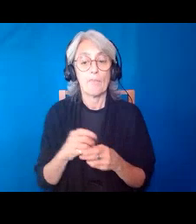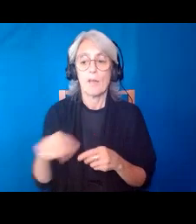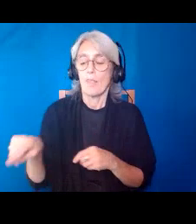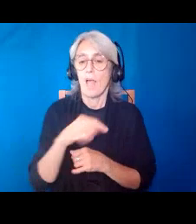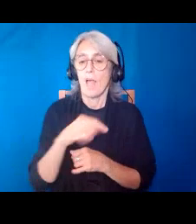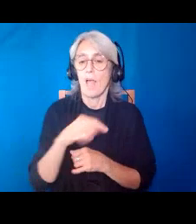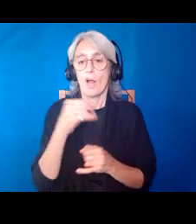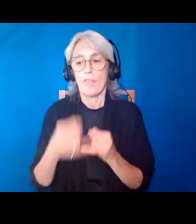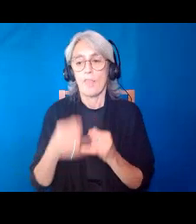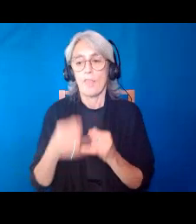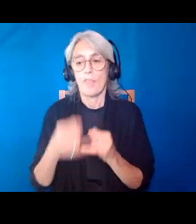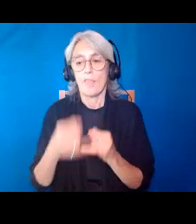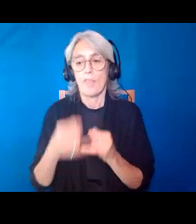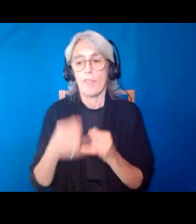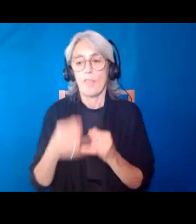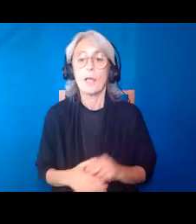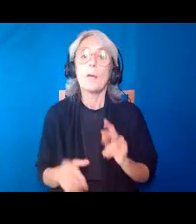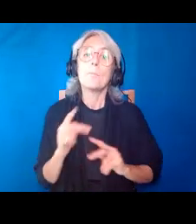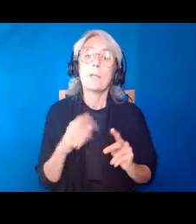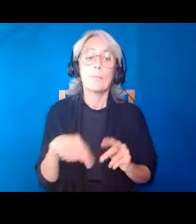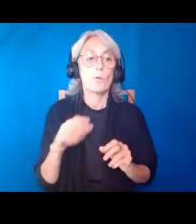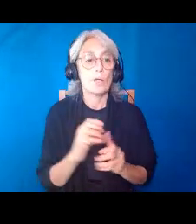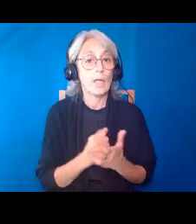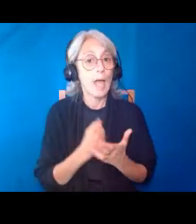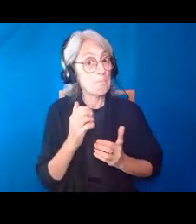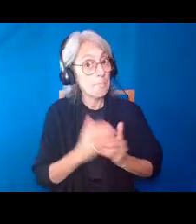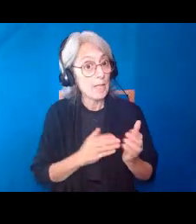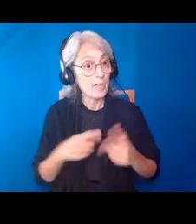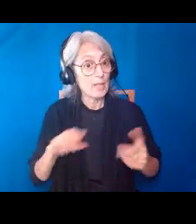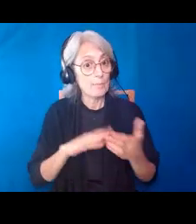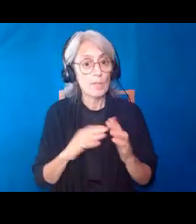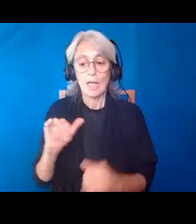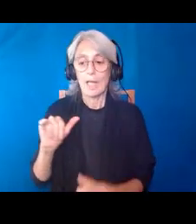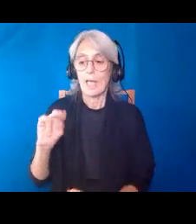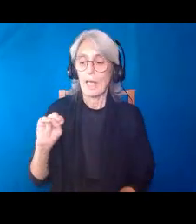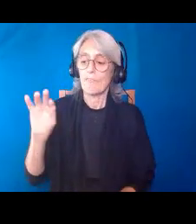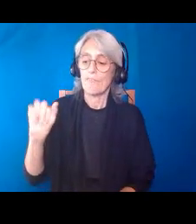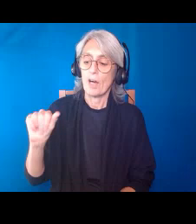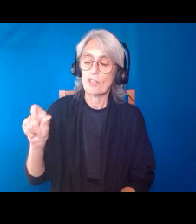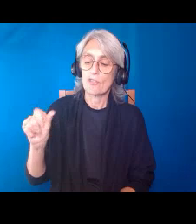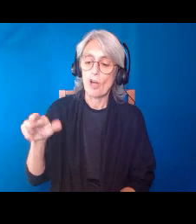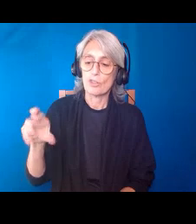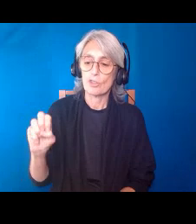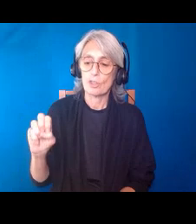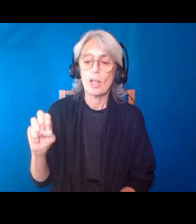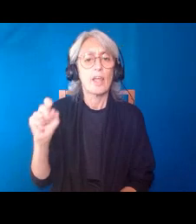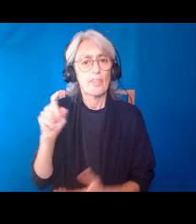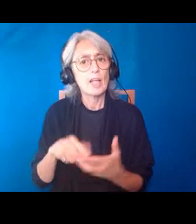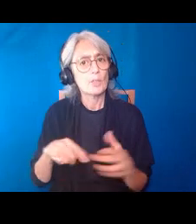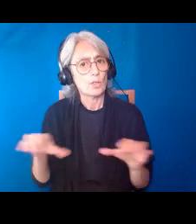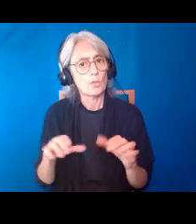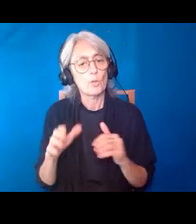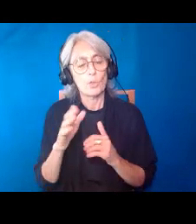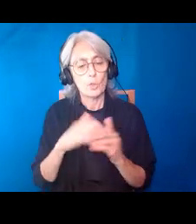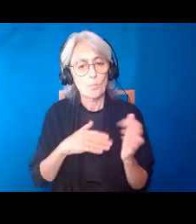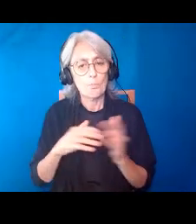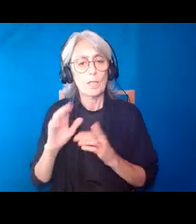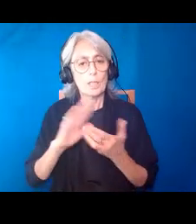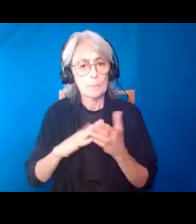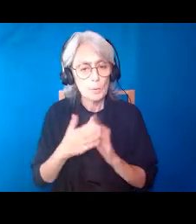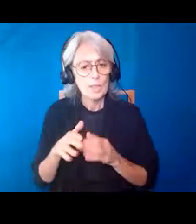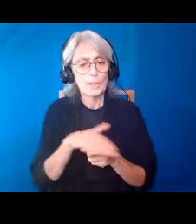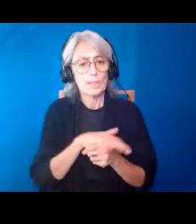then people that actually get to build these communities. And through infrastructure, that's what you do. You build communities, you build neighborhoods. And